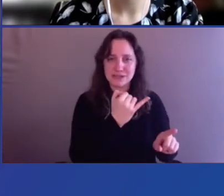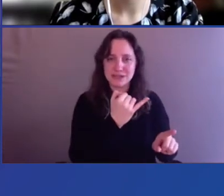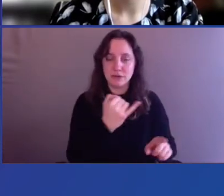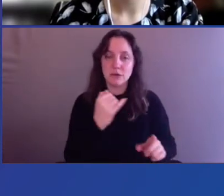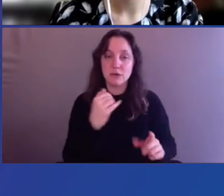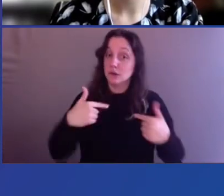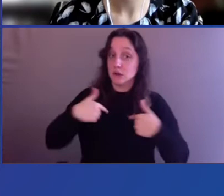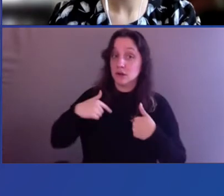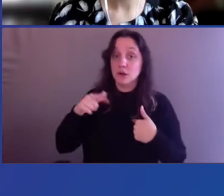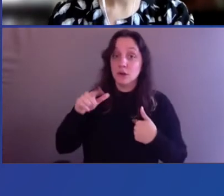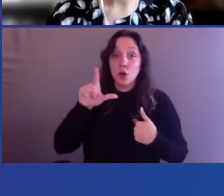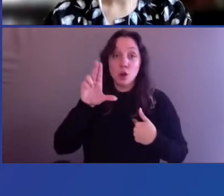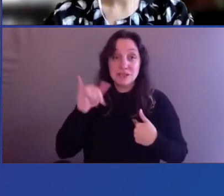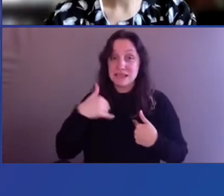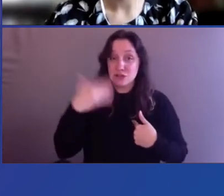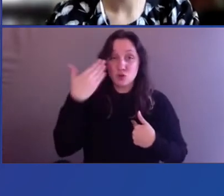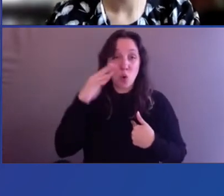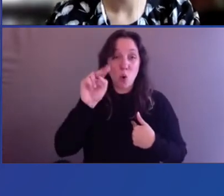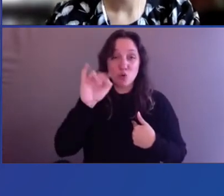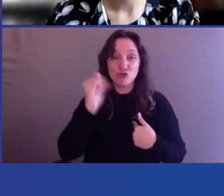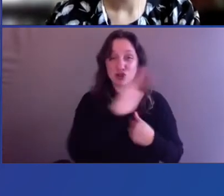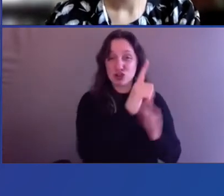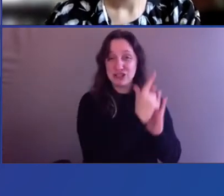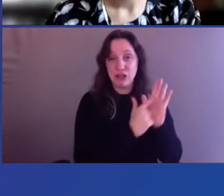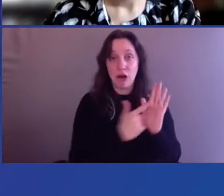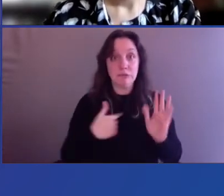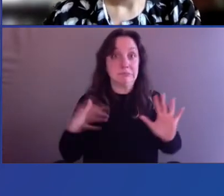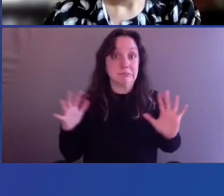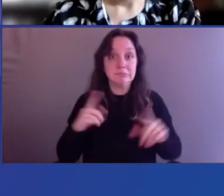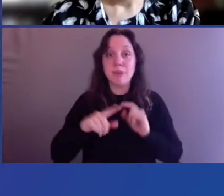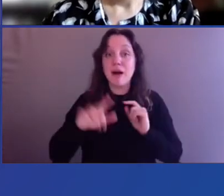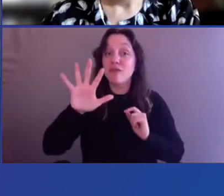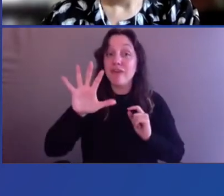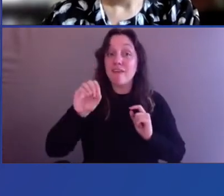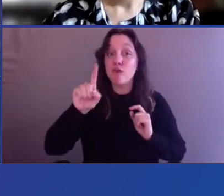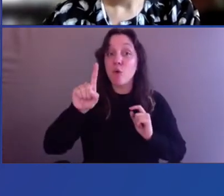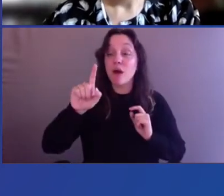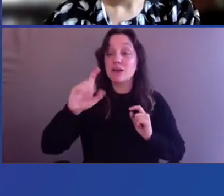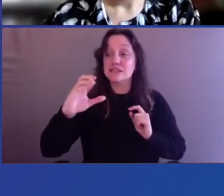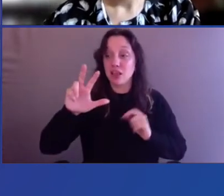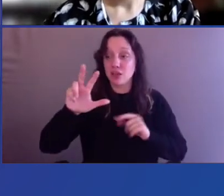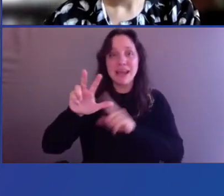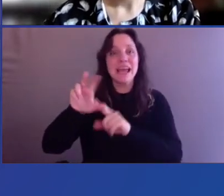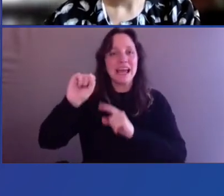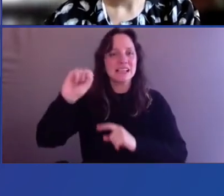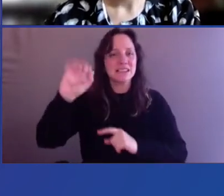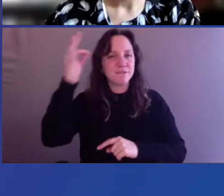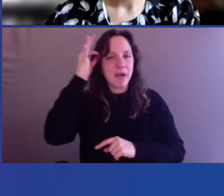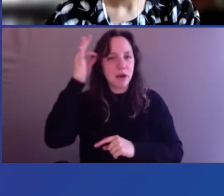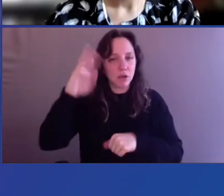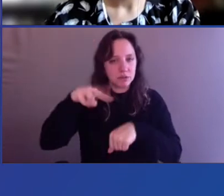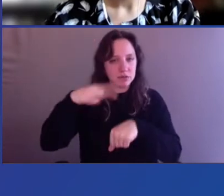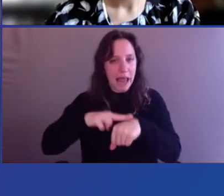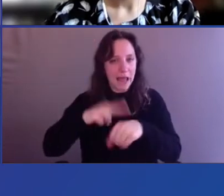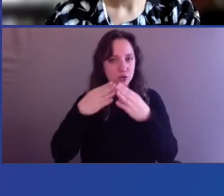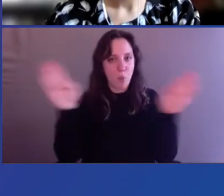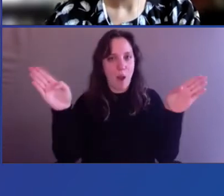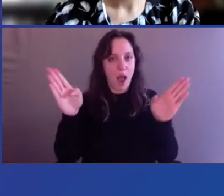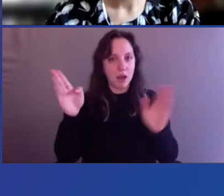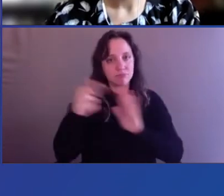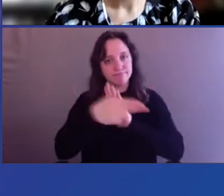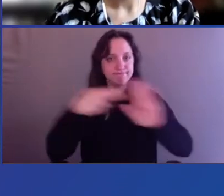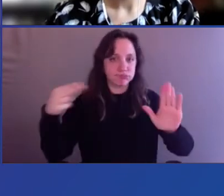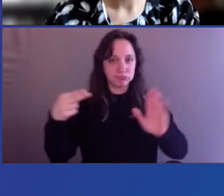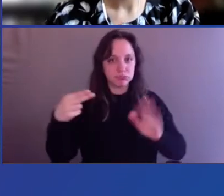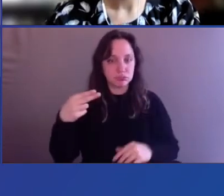501c3 is a federal designation. And so lots of these are, in the same area. Basically, you